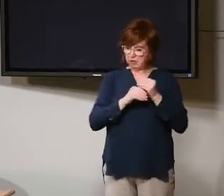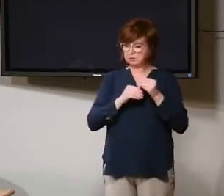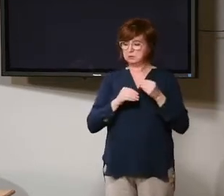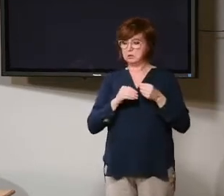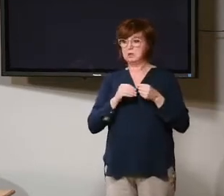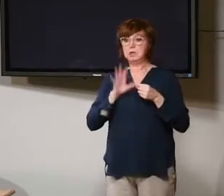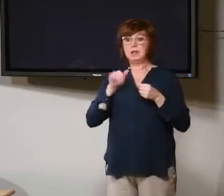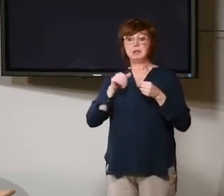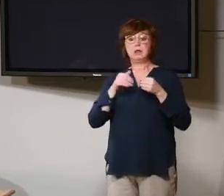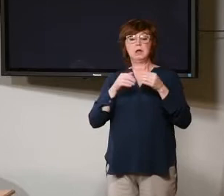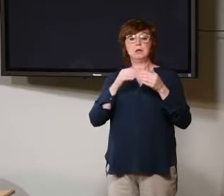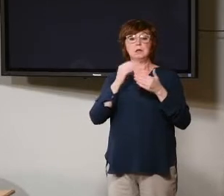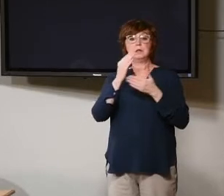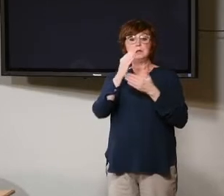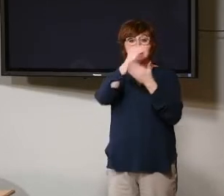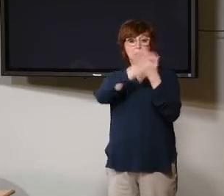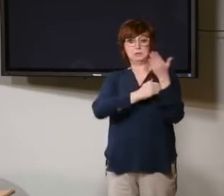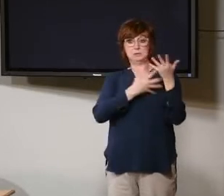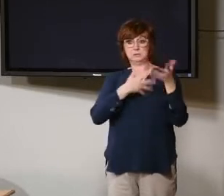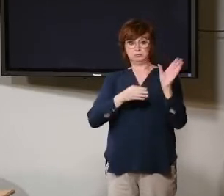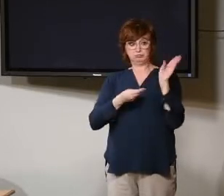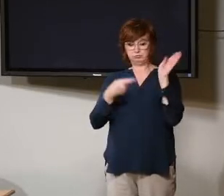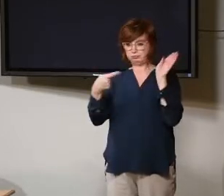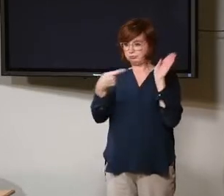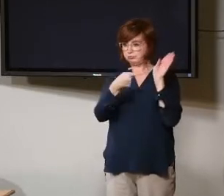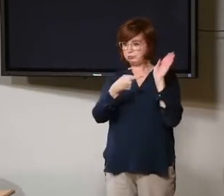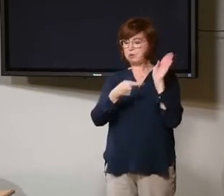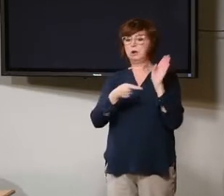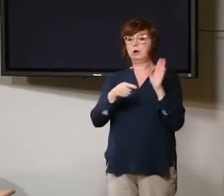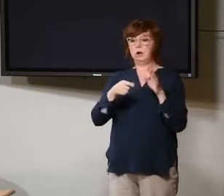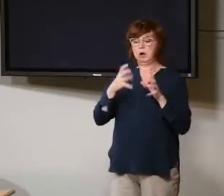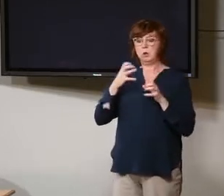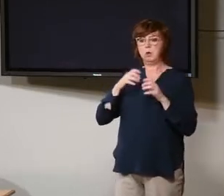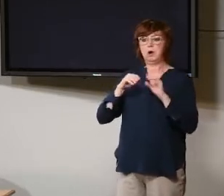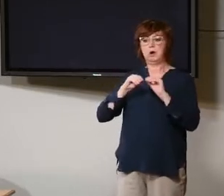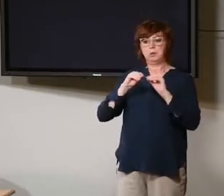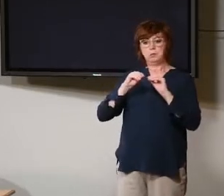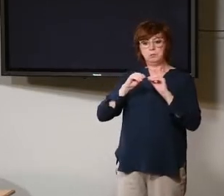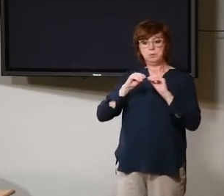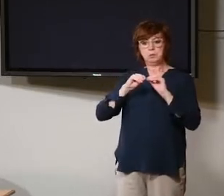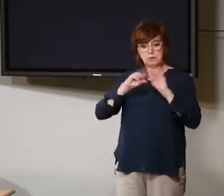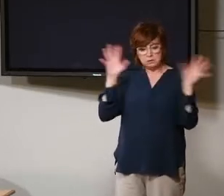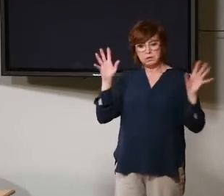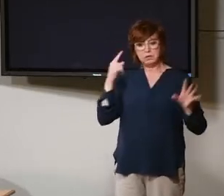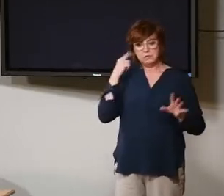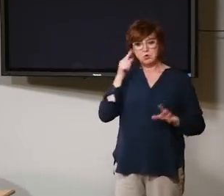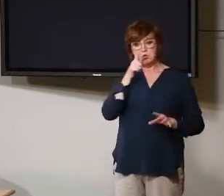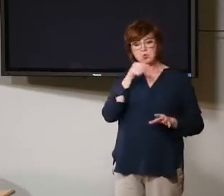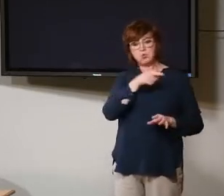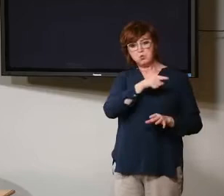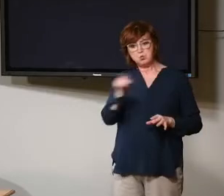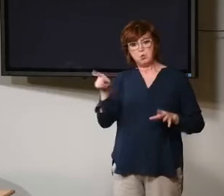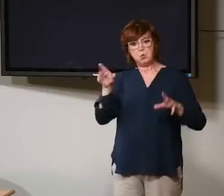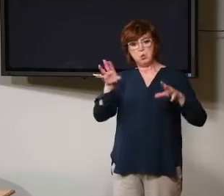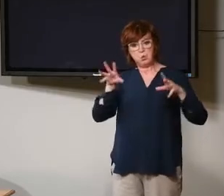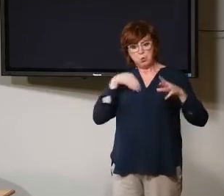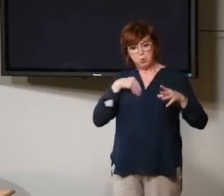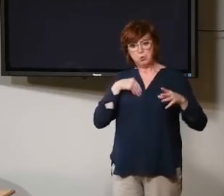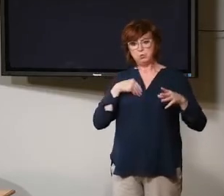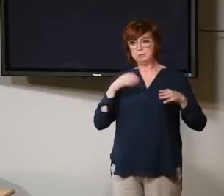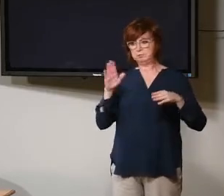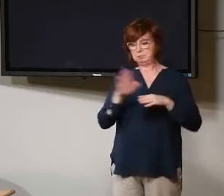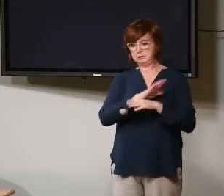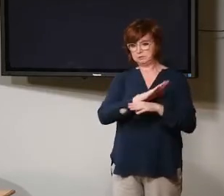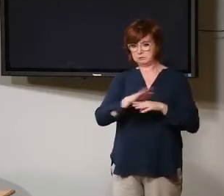with this list is clarity for businesses in the province so that they know which public services